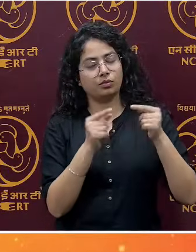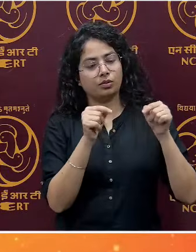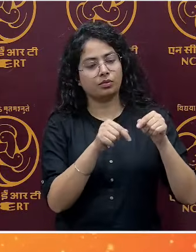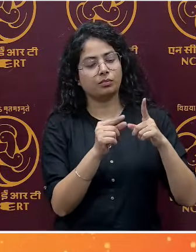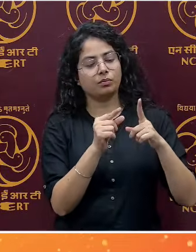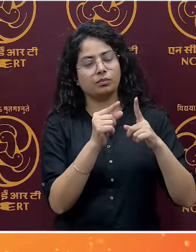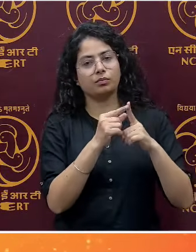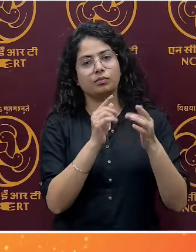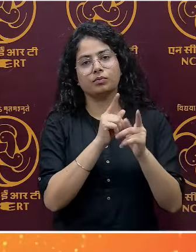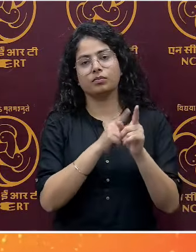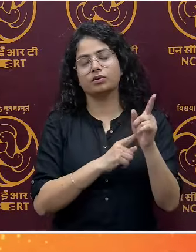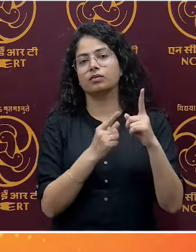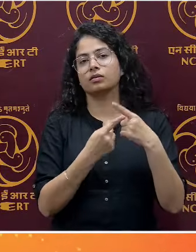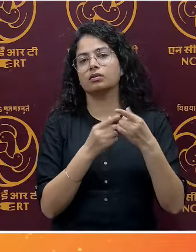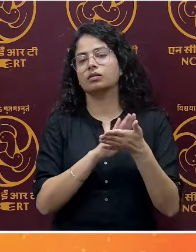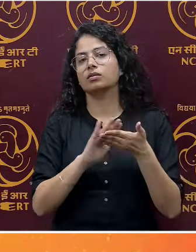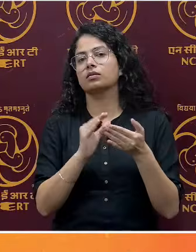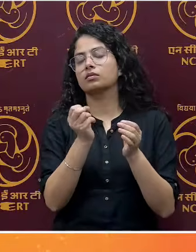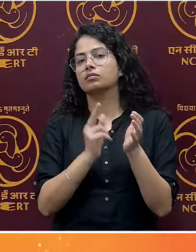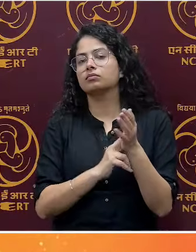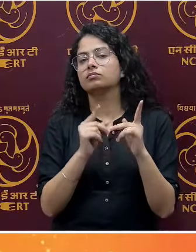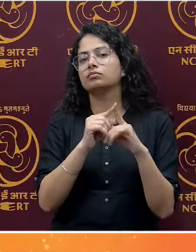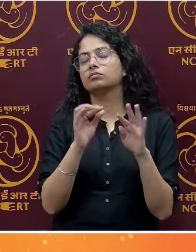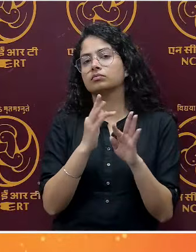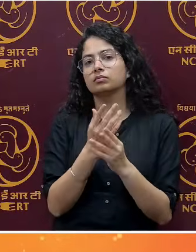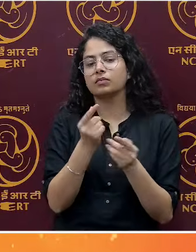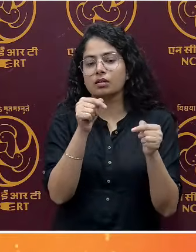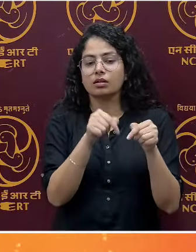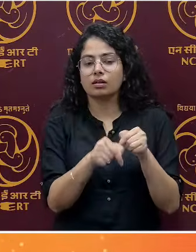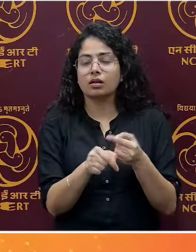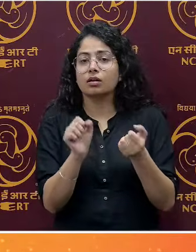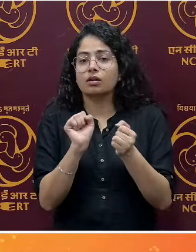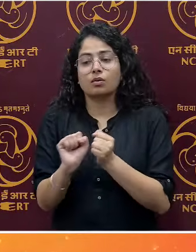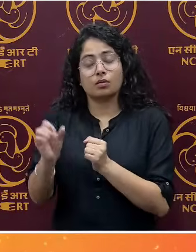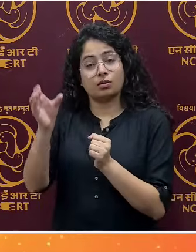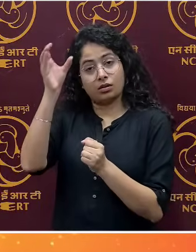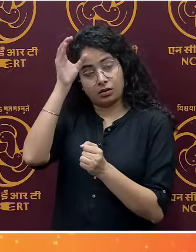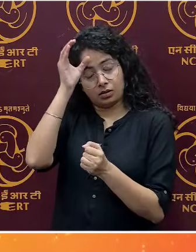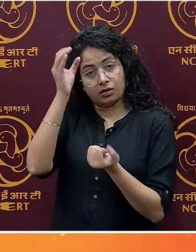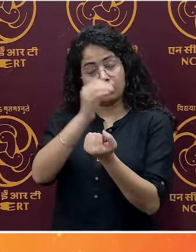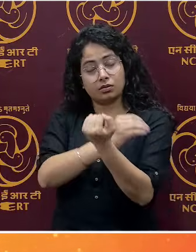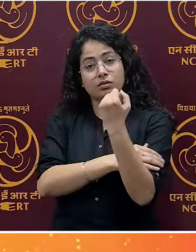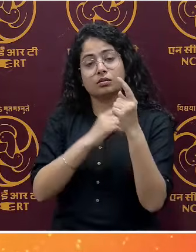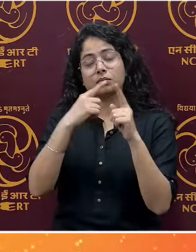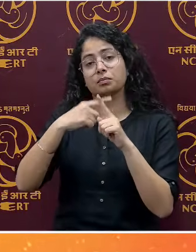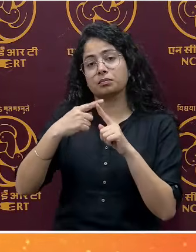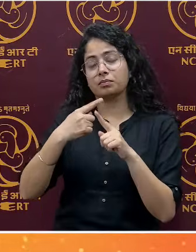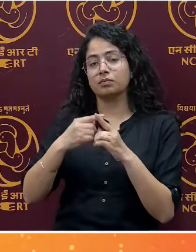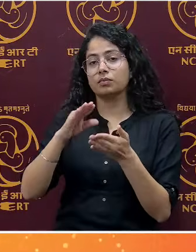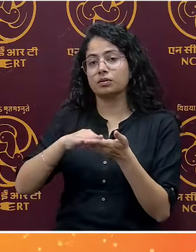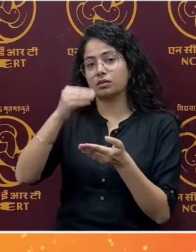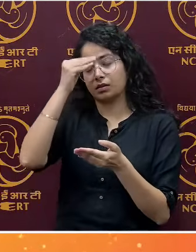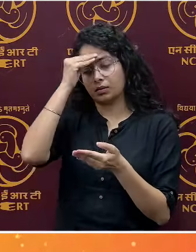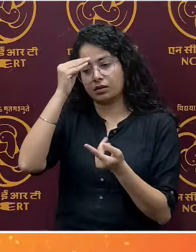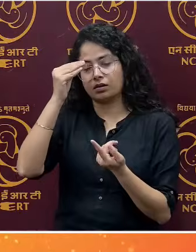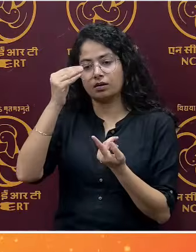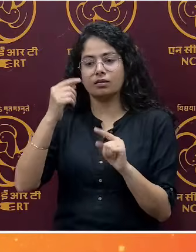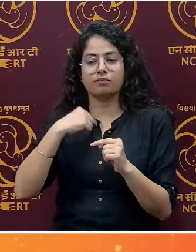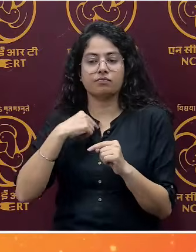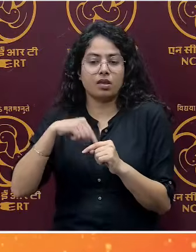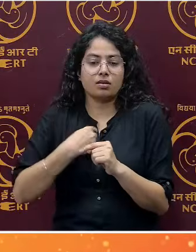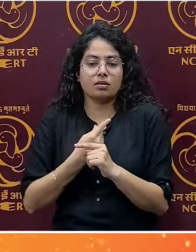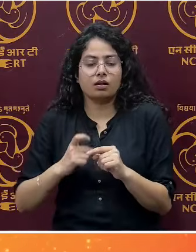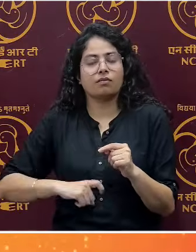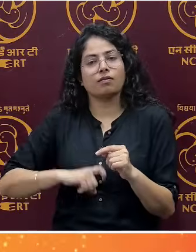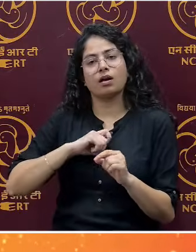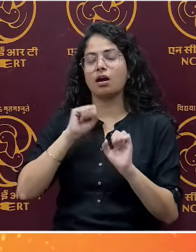the input. So like this, it is not only going to strengthen the concept, but also making the learner more confident that